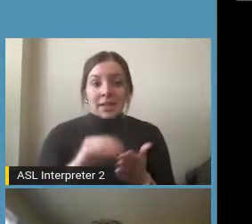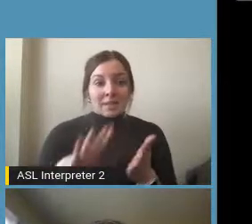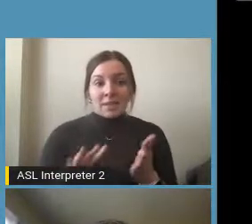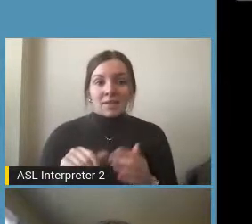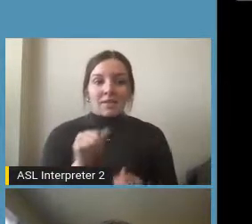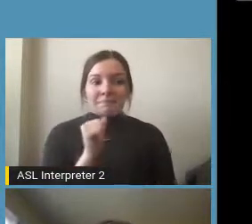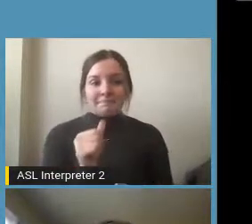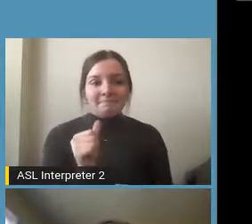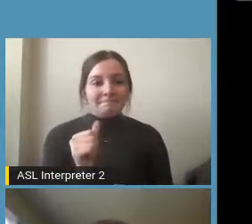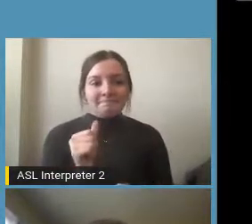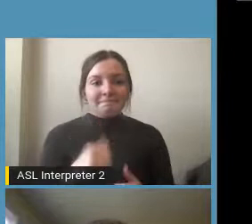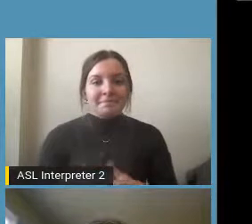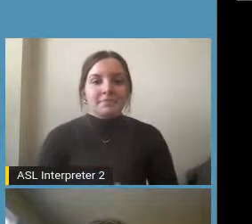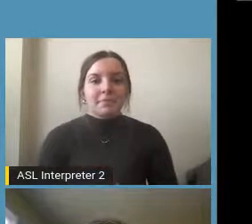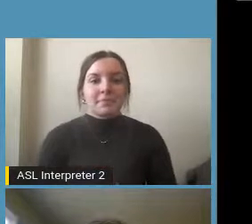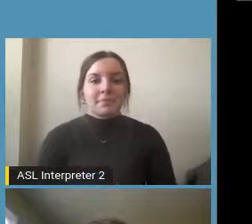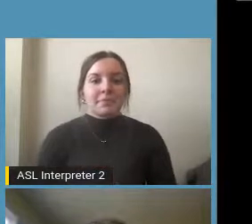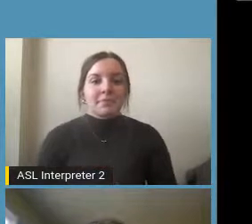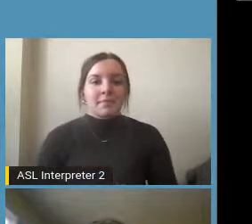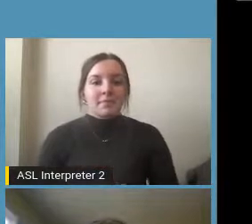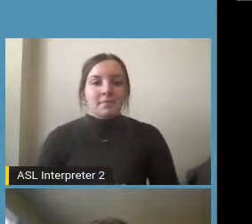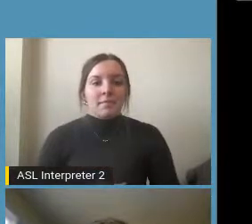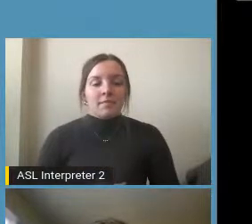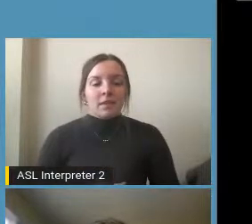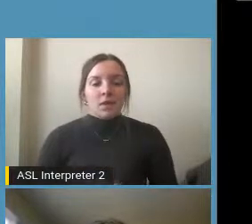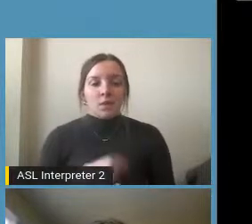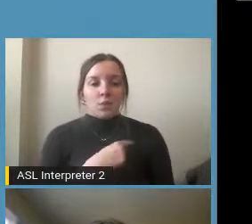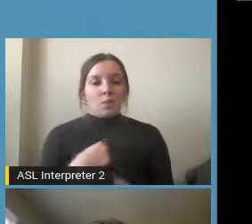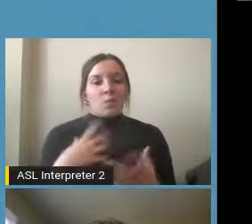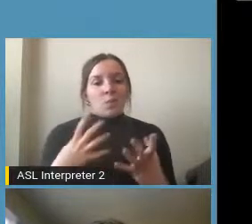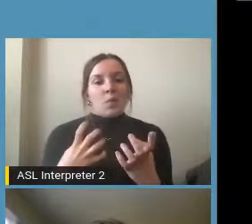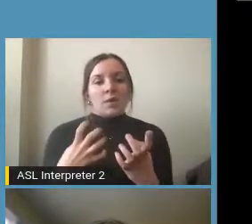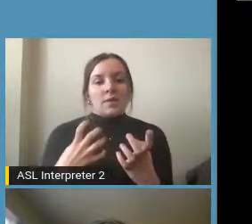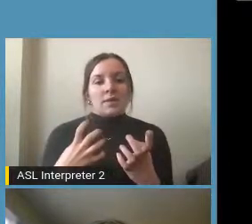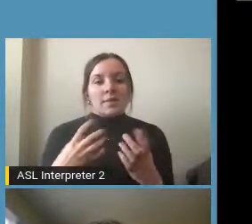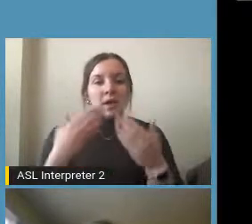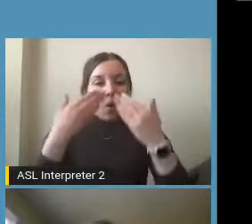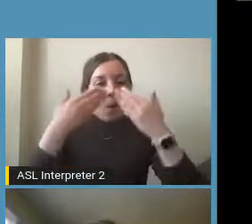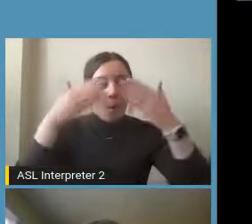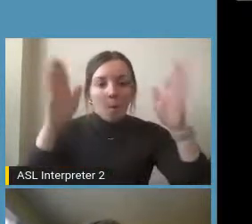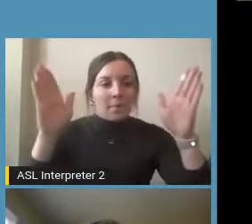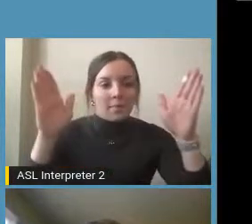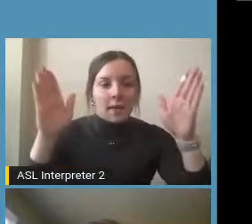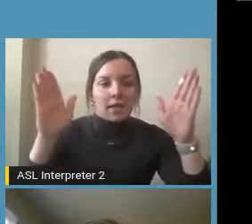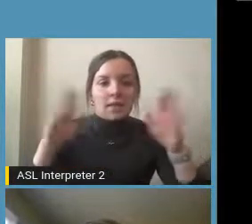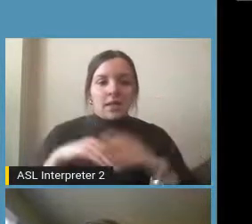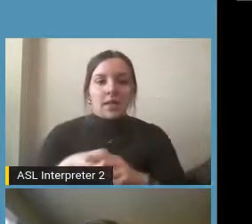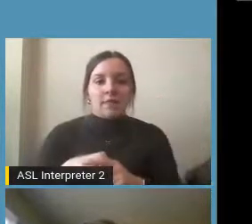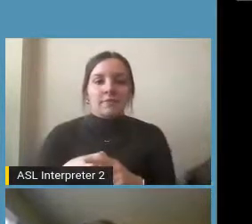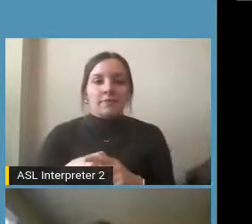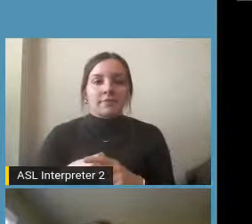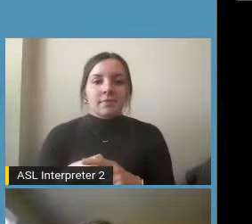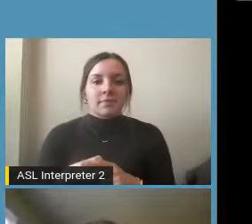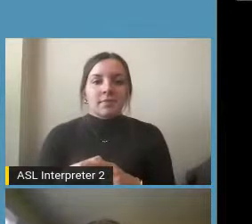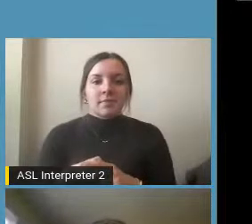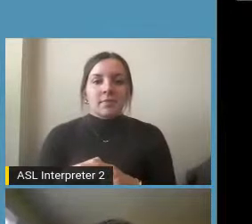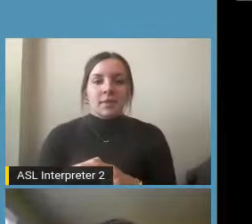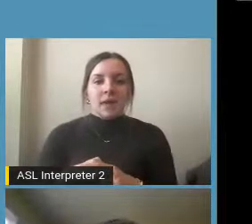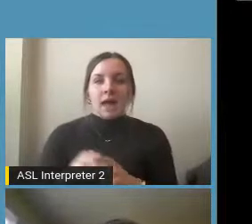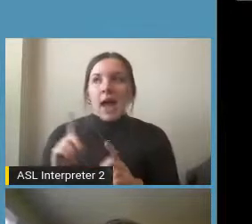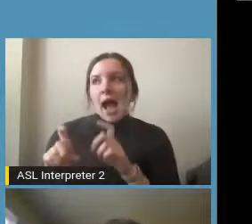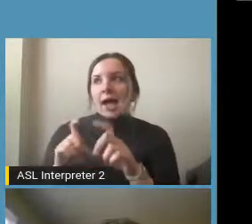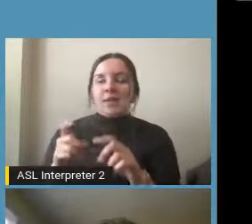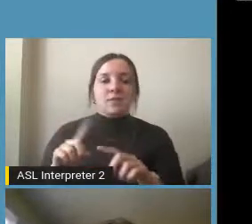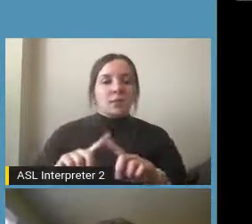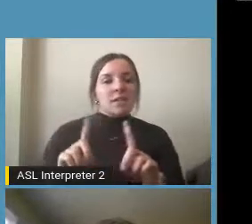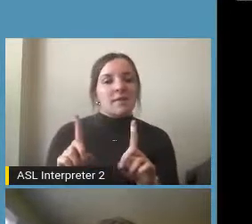Get opinions from different perspectives. Like with our company, we have people that are mechanical engineers. We